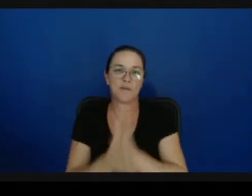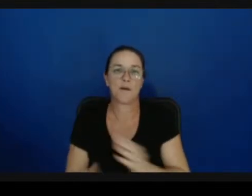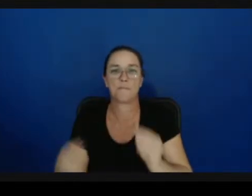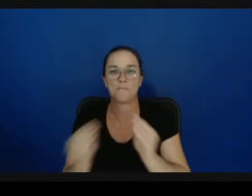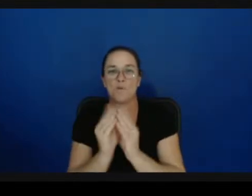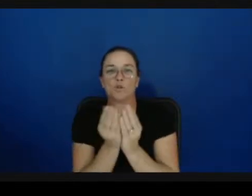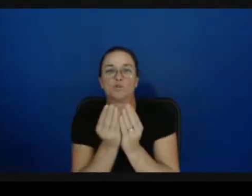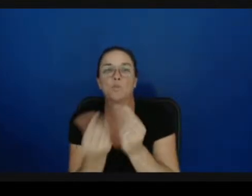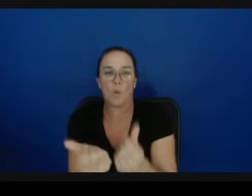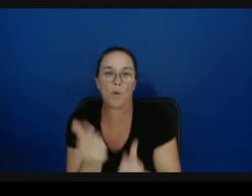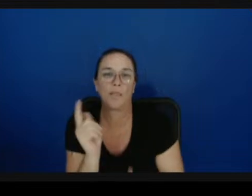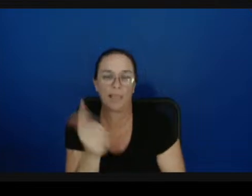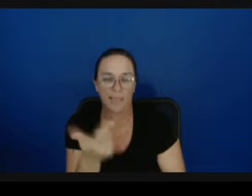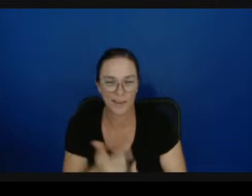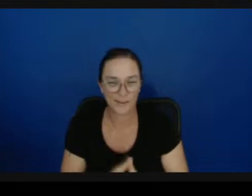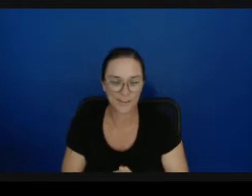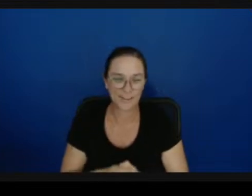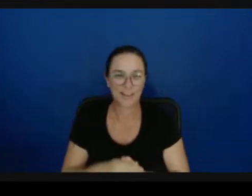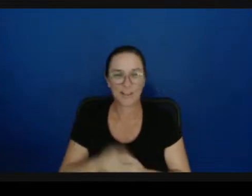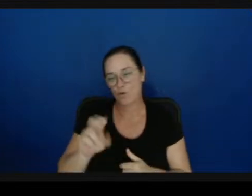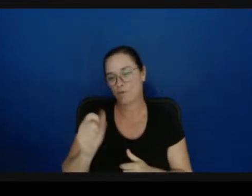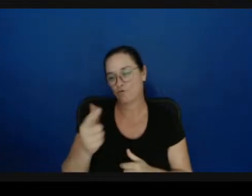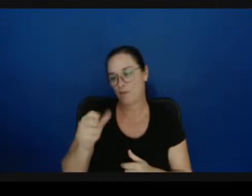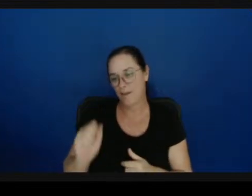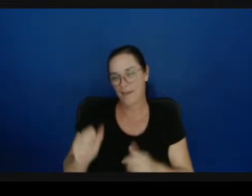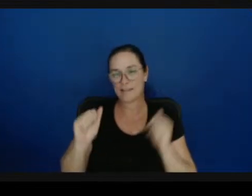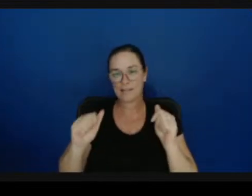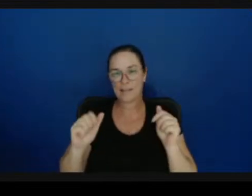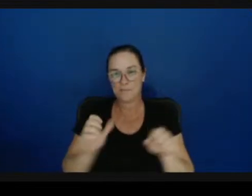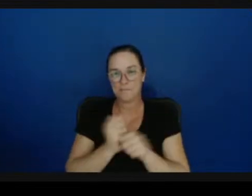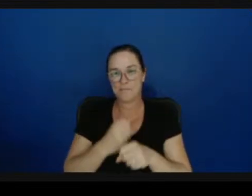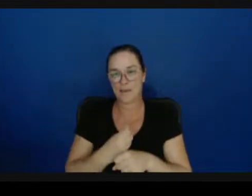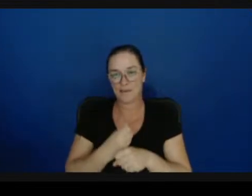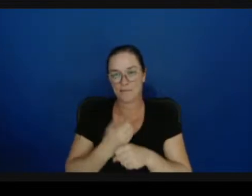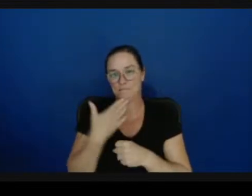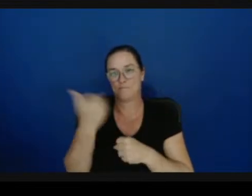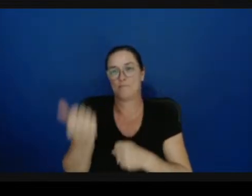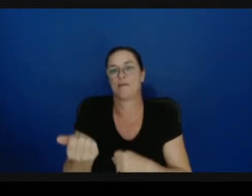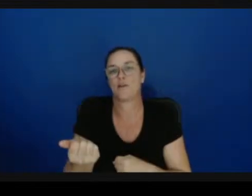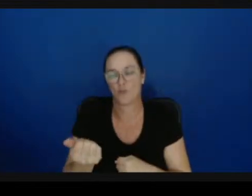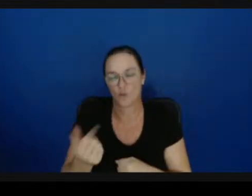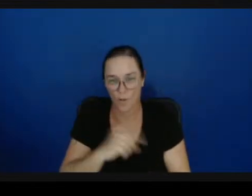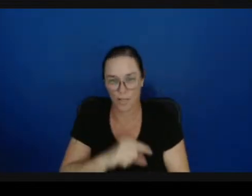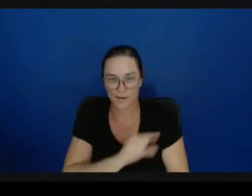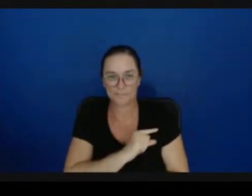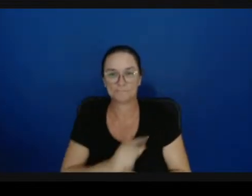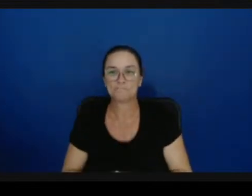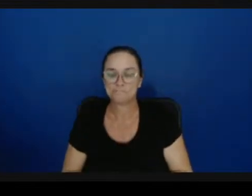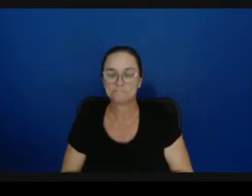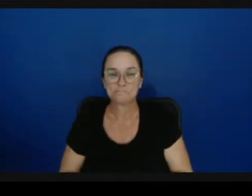their field of view and layers a lot more easily than we can. Anyways,